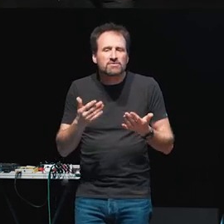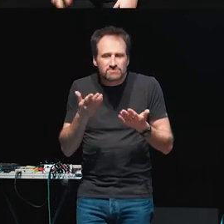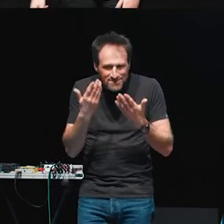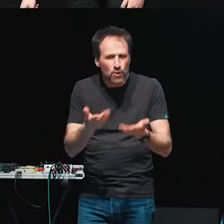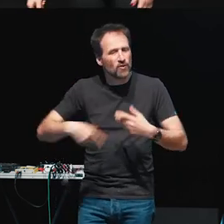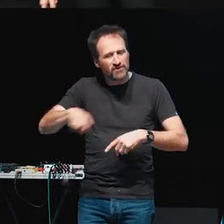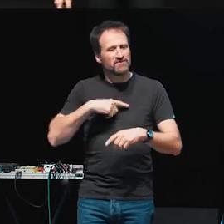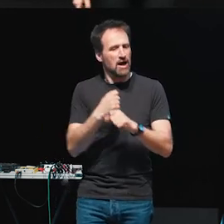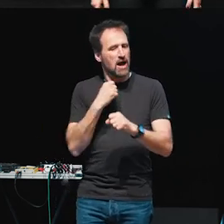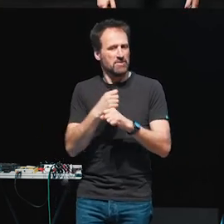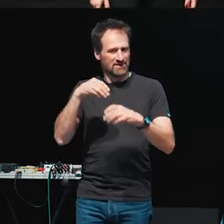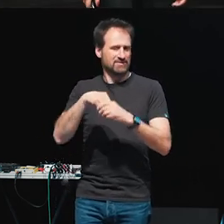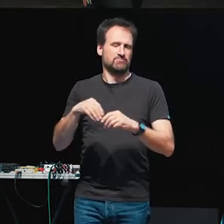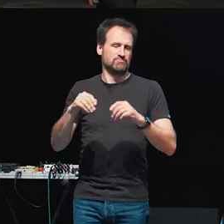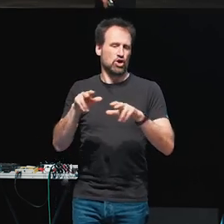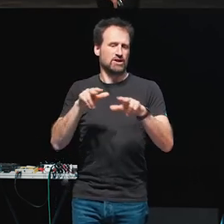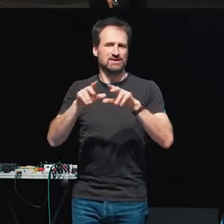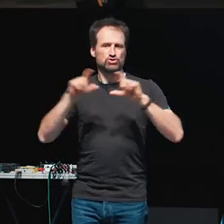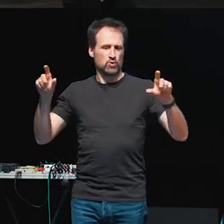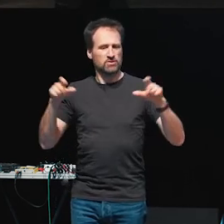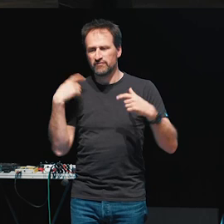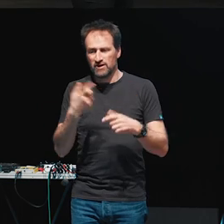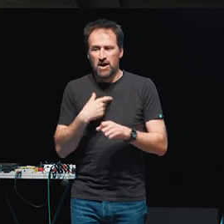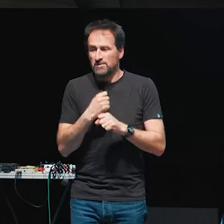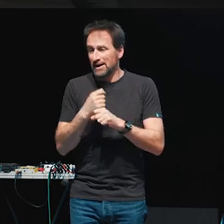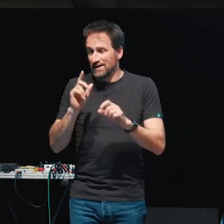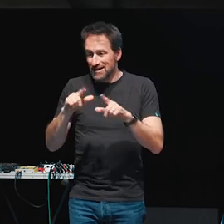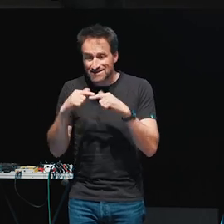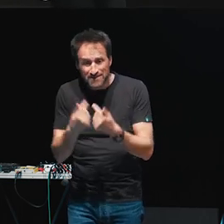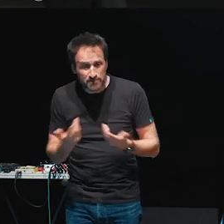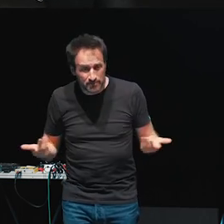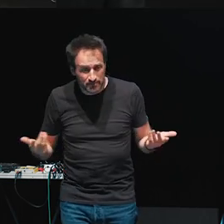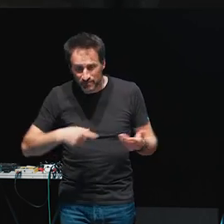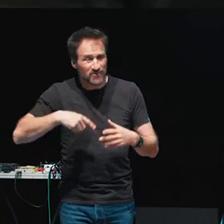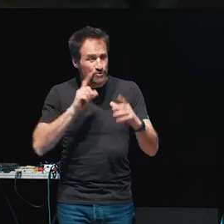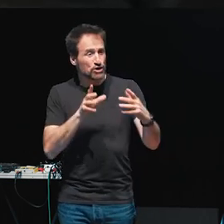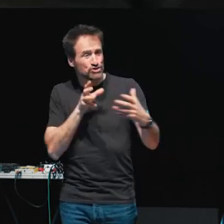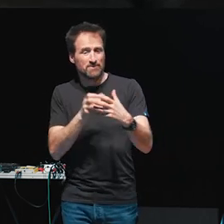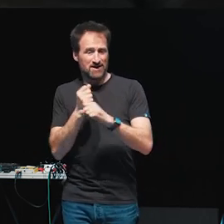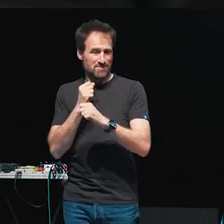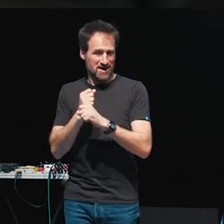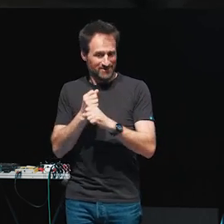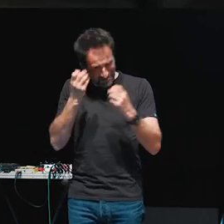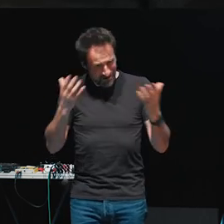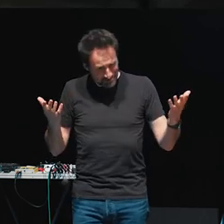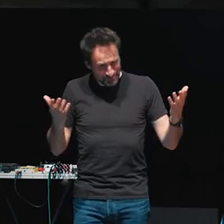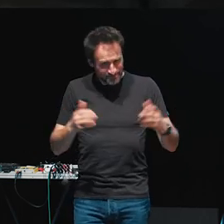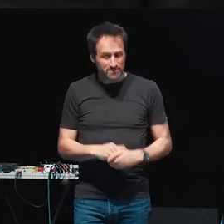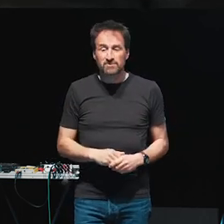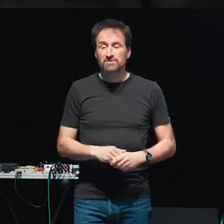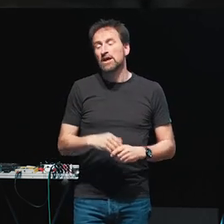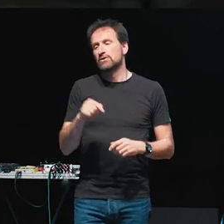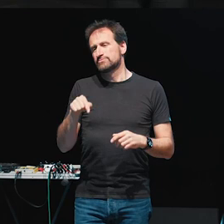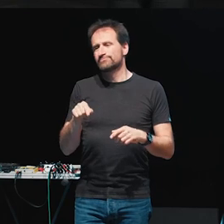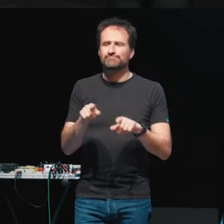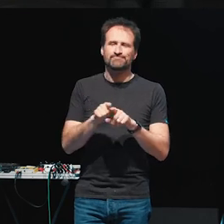work in organizations. We work in teams, right? We collaborate with each other. The way it works with like